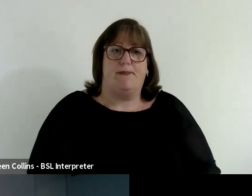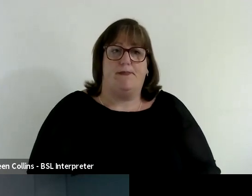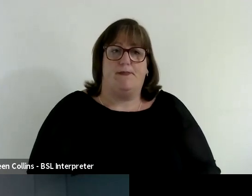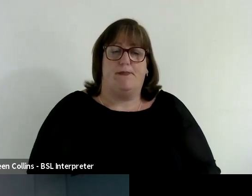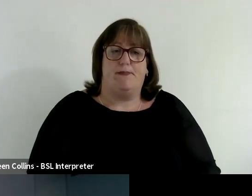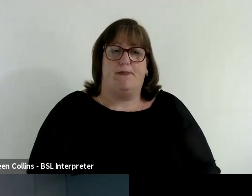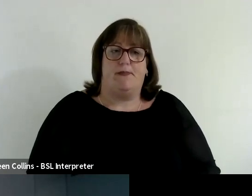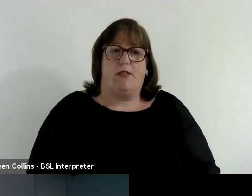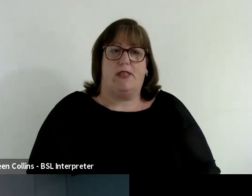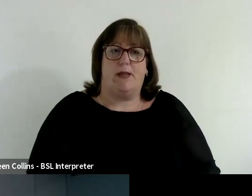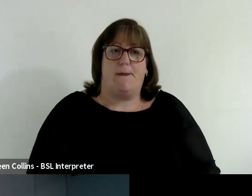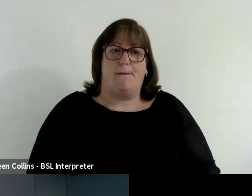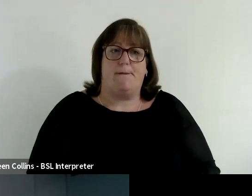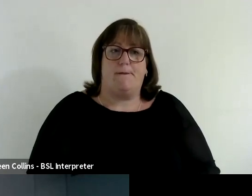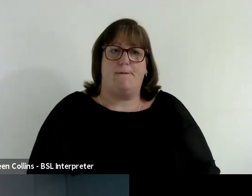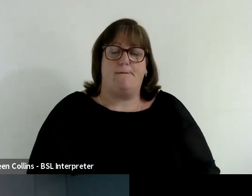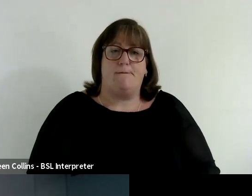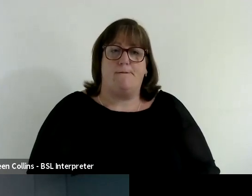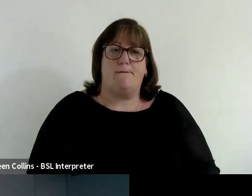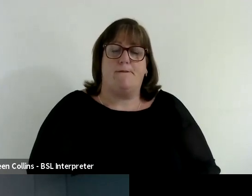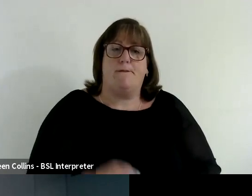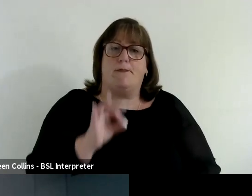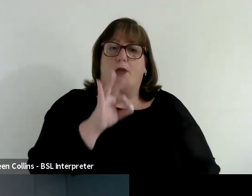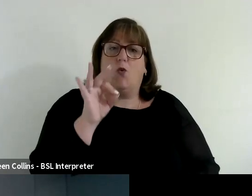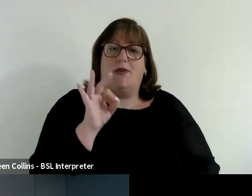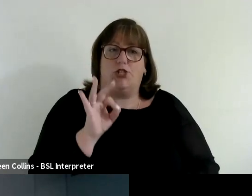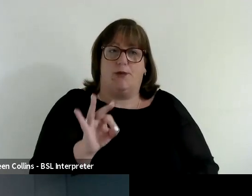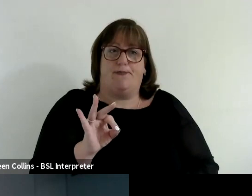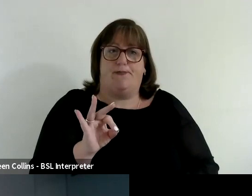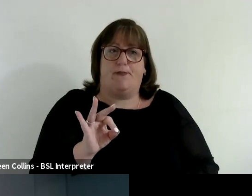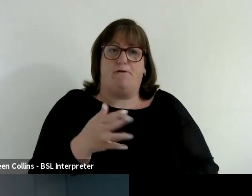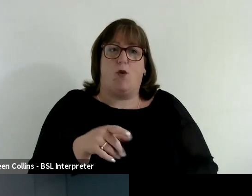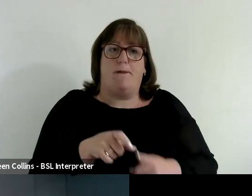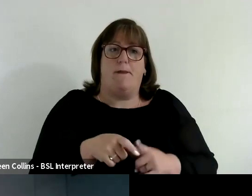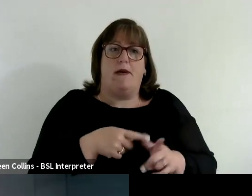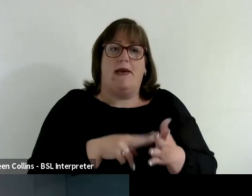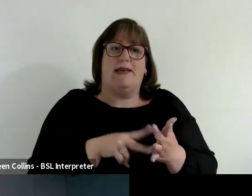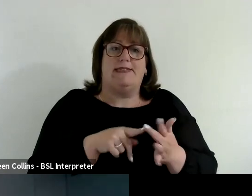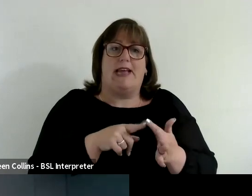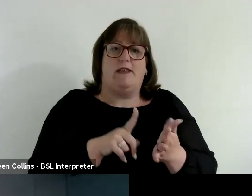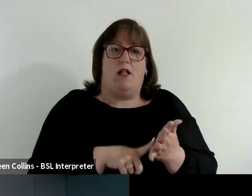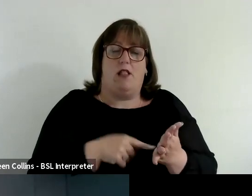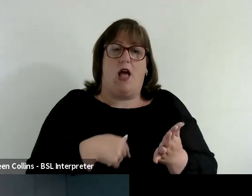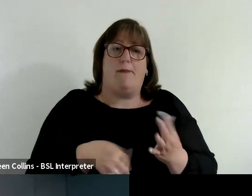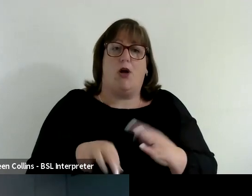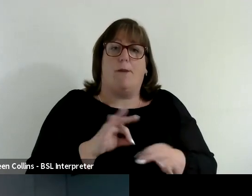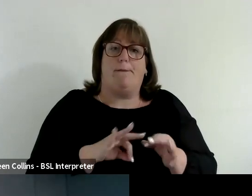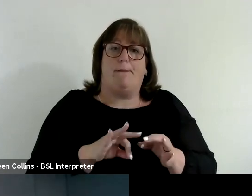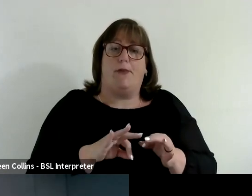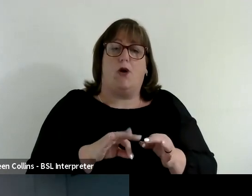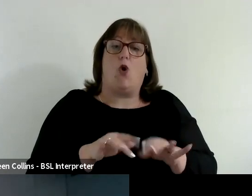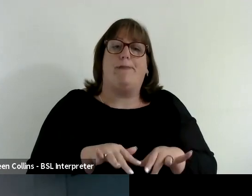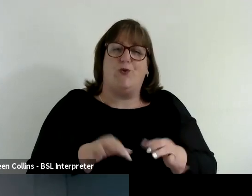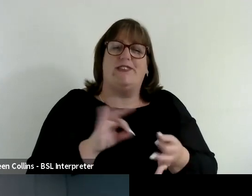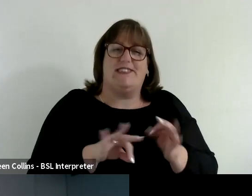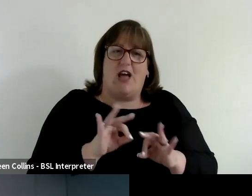hear. And then a question here from Daniel. I'm a computer science graduate, and looking at the Channel 4 website, there's only one job defined at the